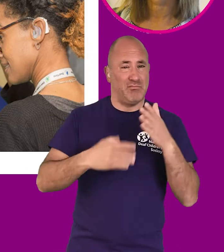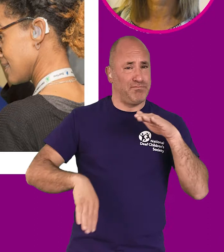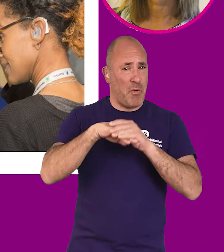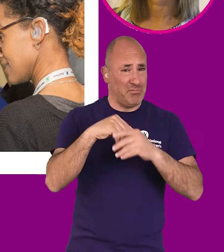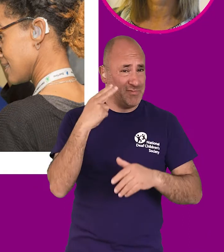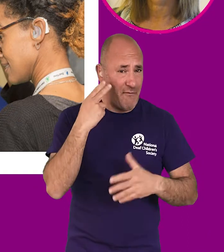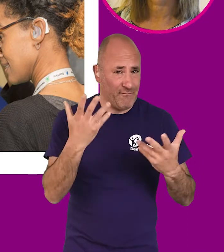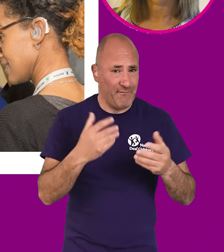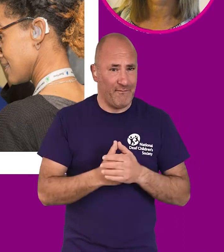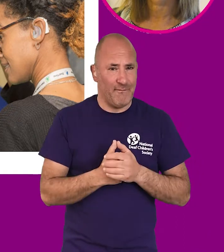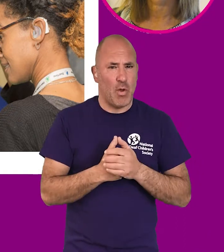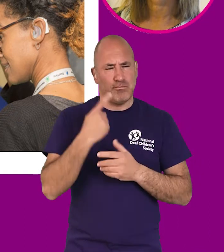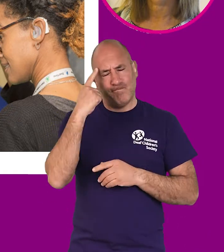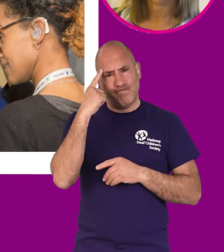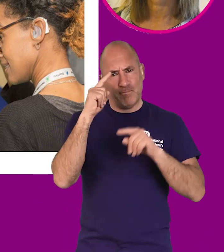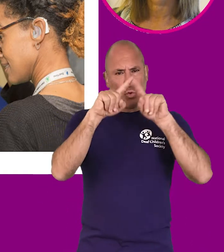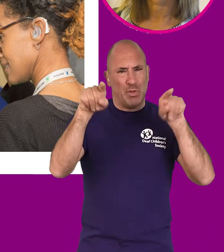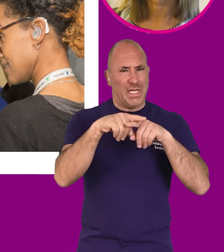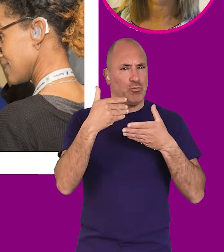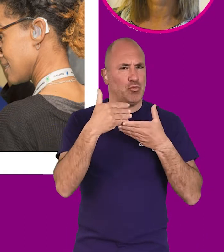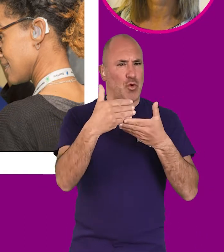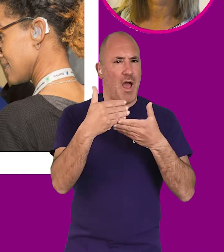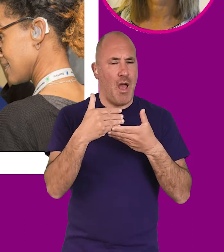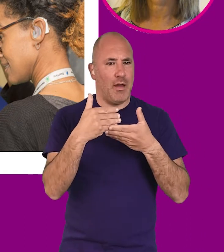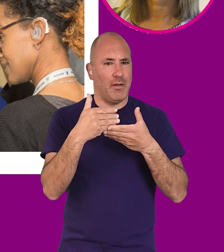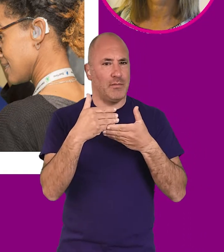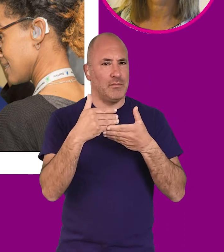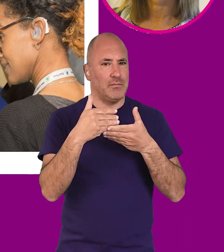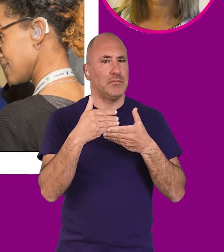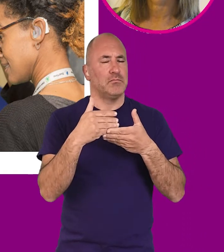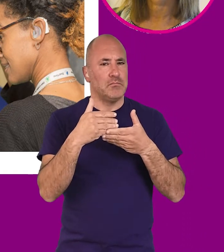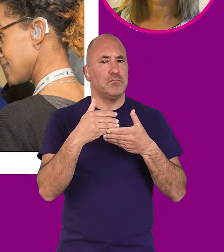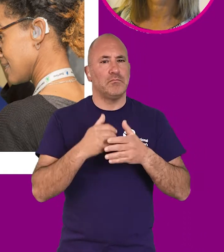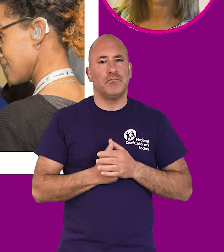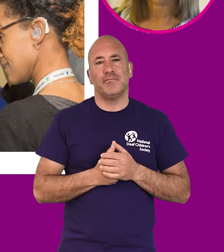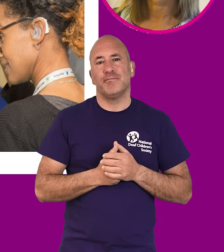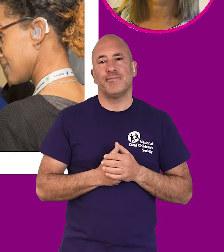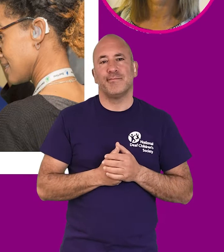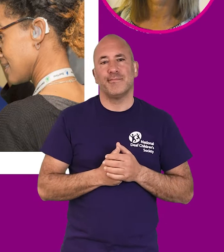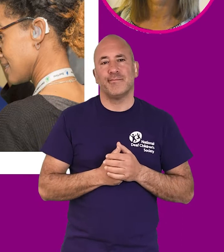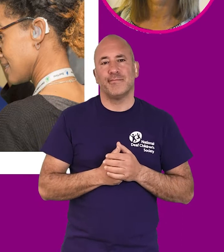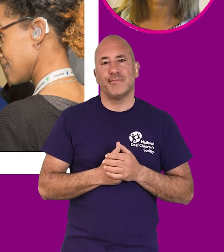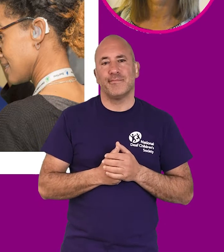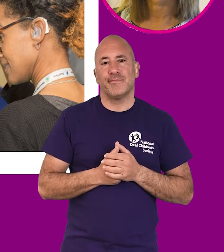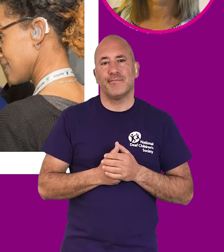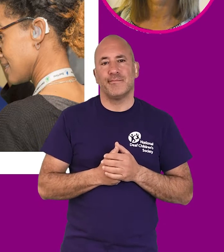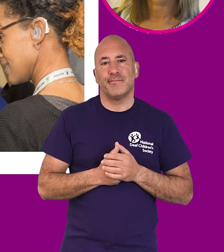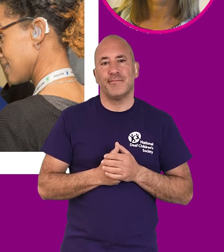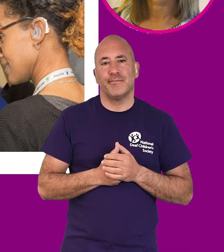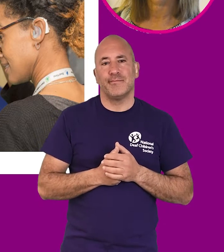So Samira is profoundly deaf. So we are thinking about sharing a screen.